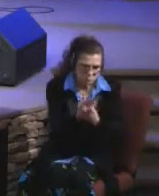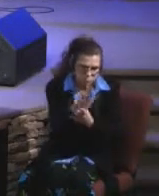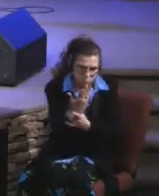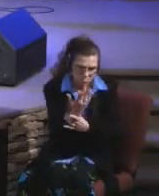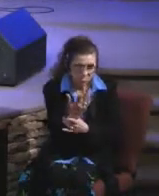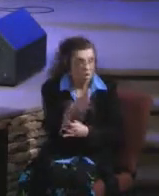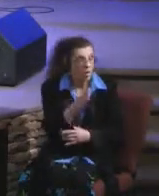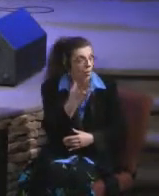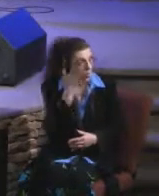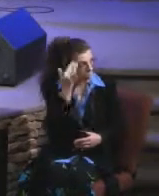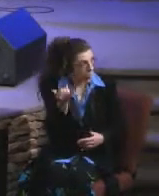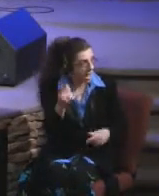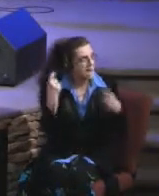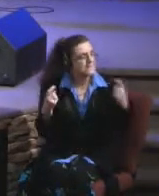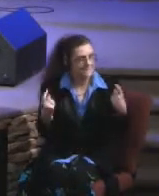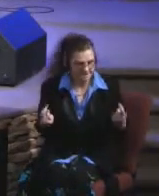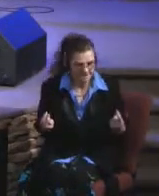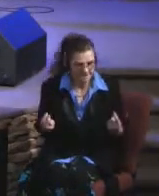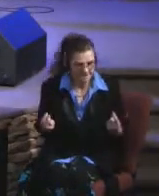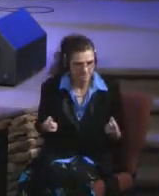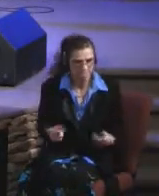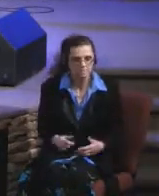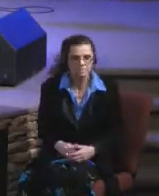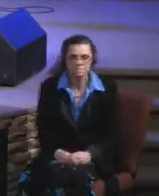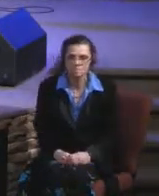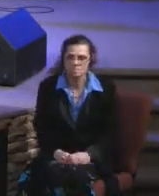of their sin. You know,